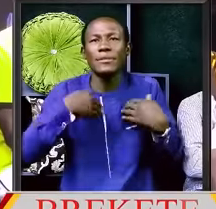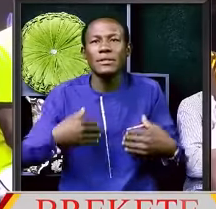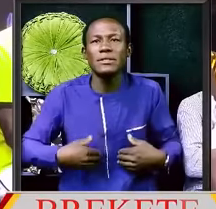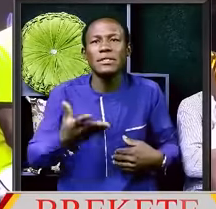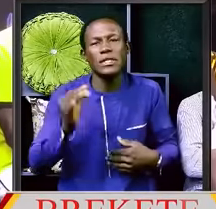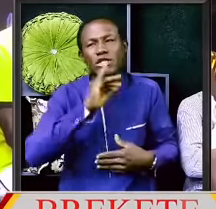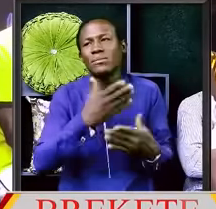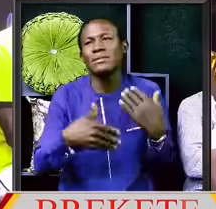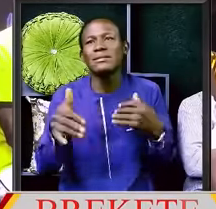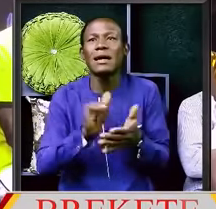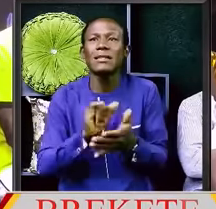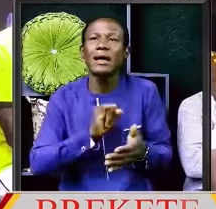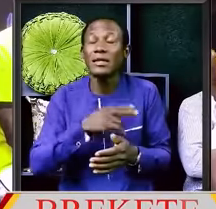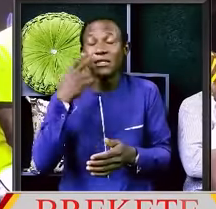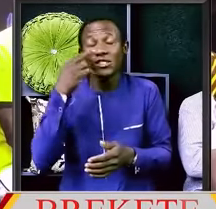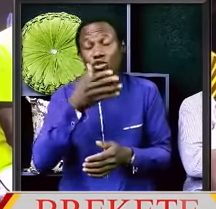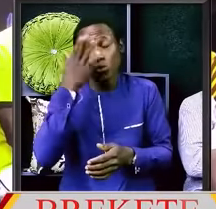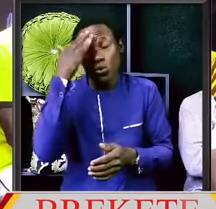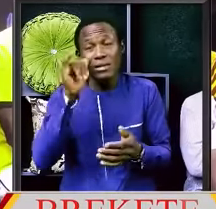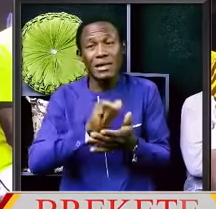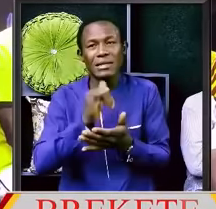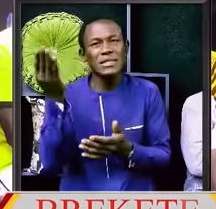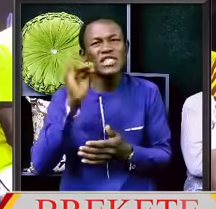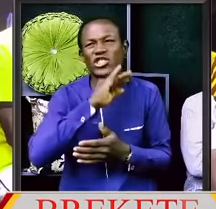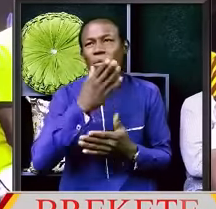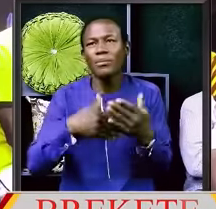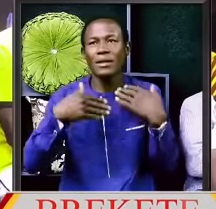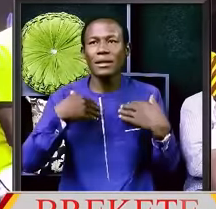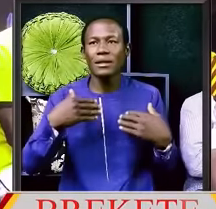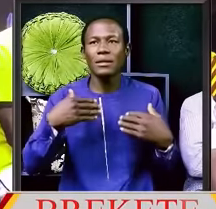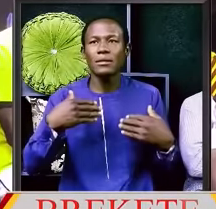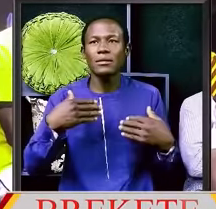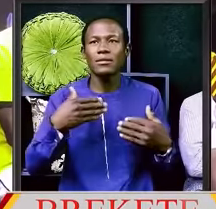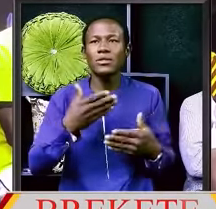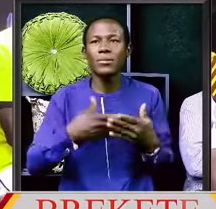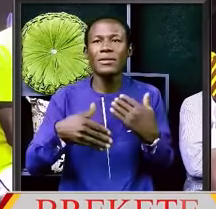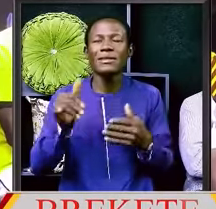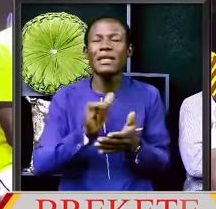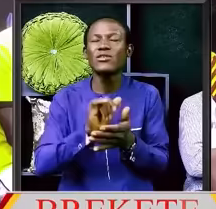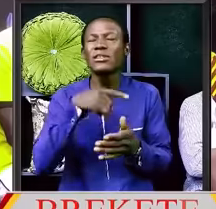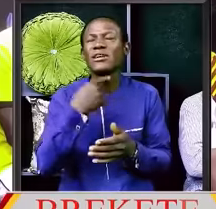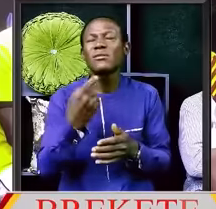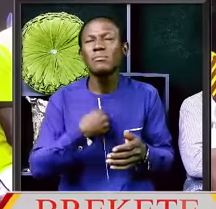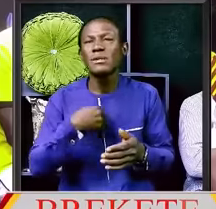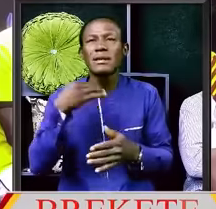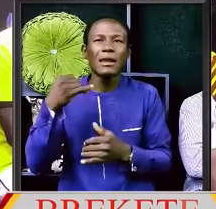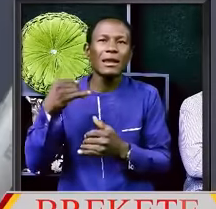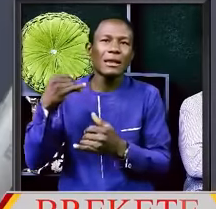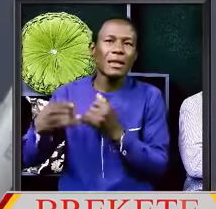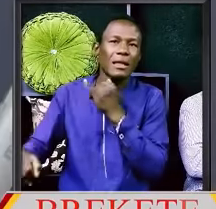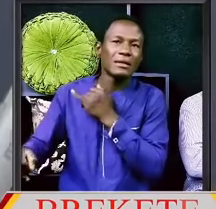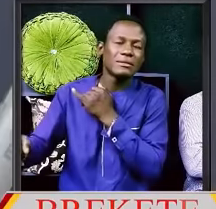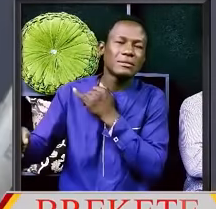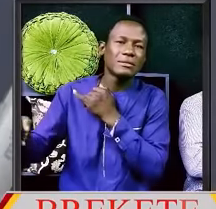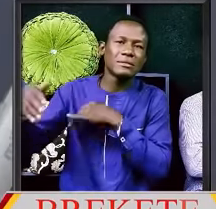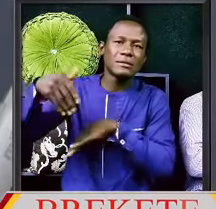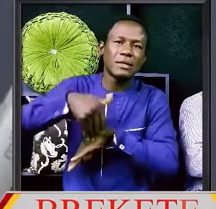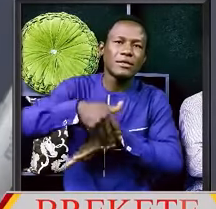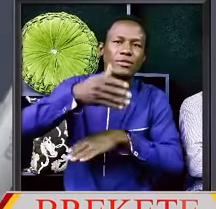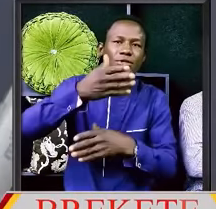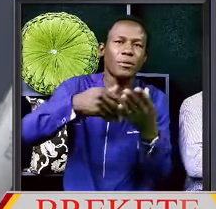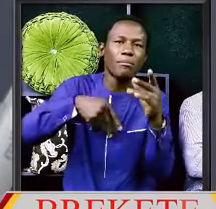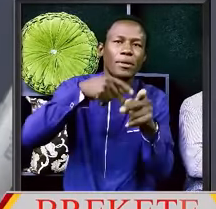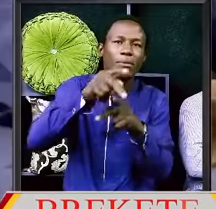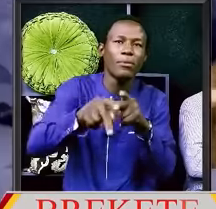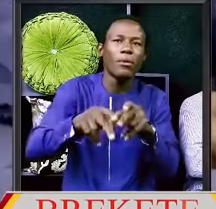where you been telling me last night for where they plan. So the attack where they say. Some people created multiple accounts